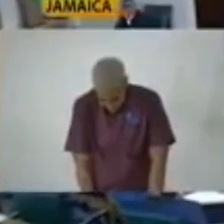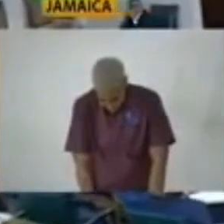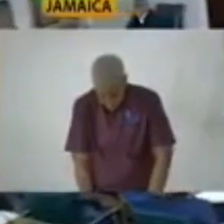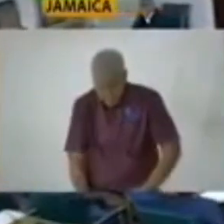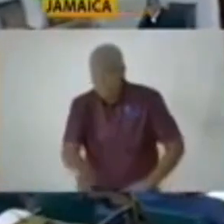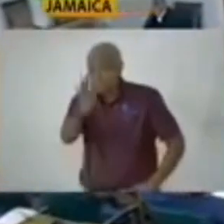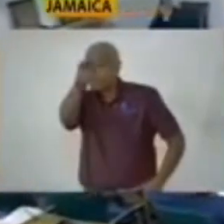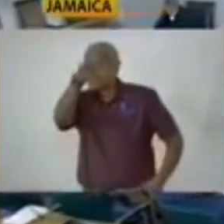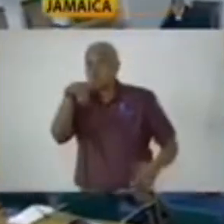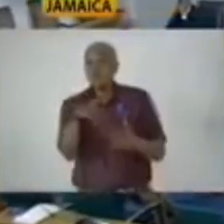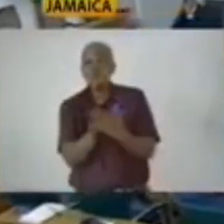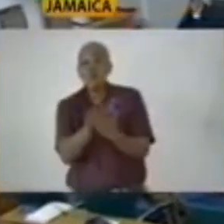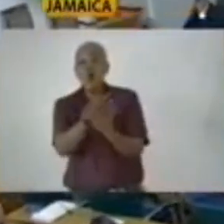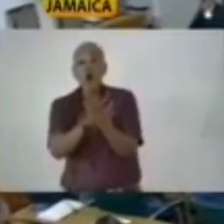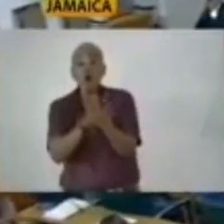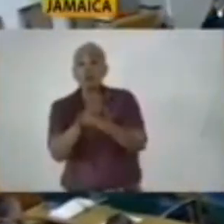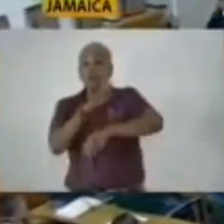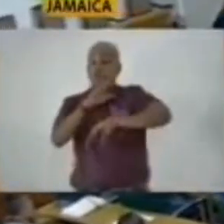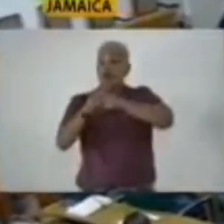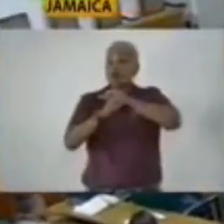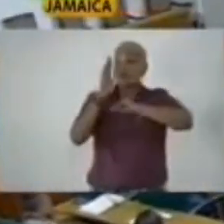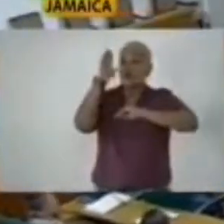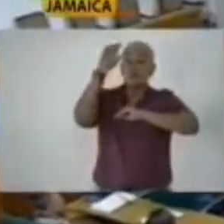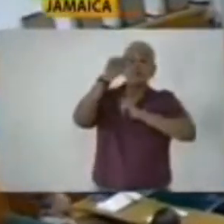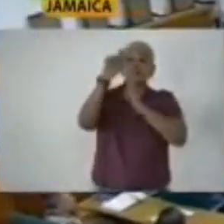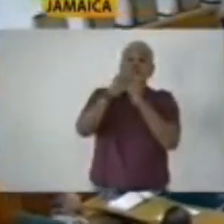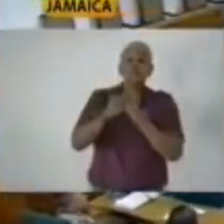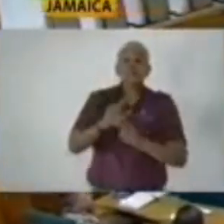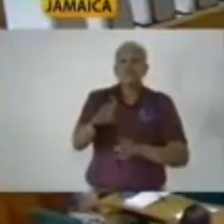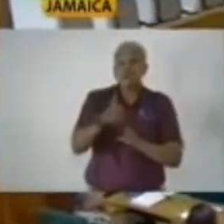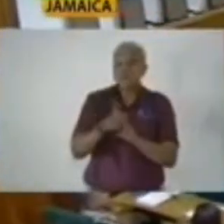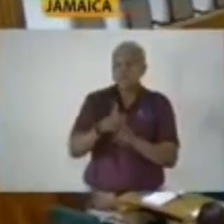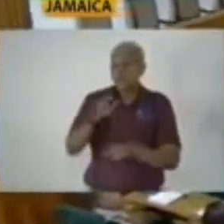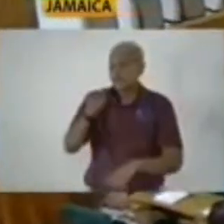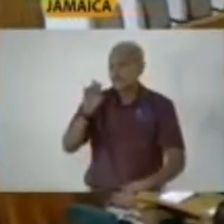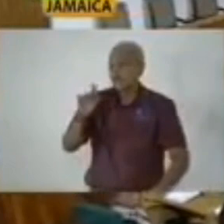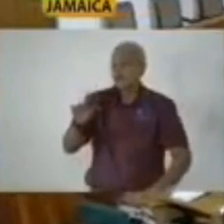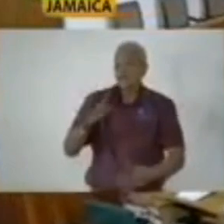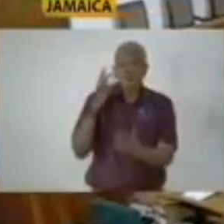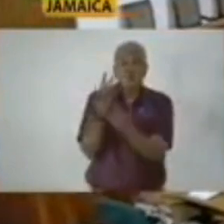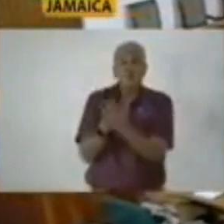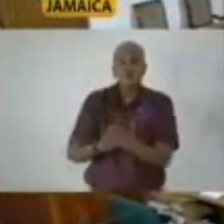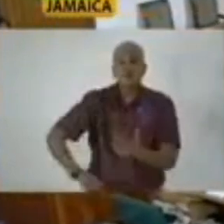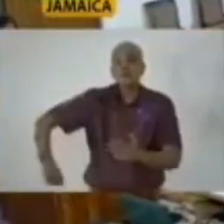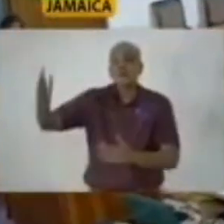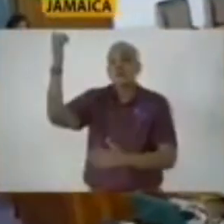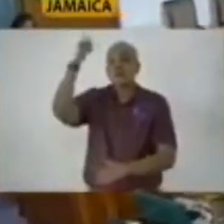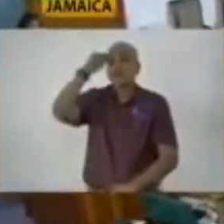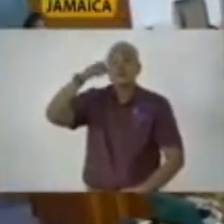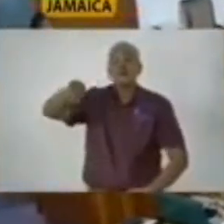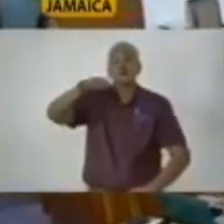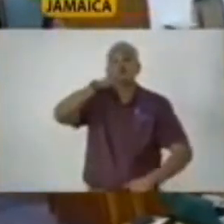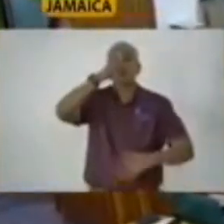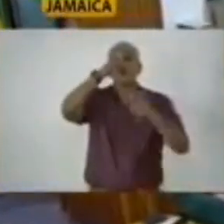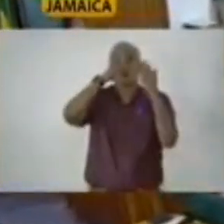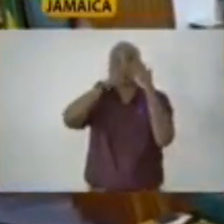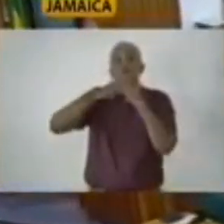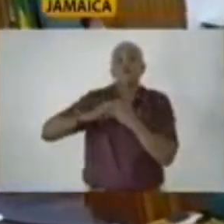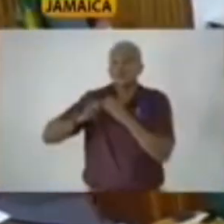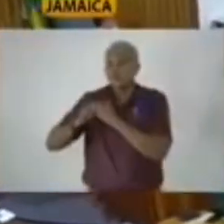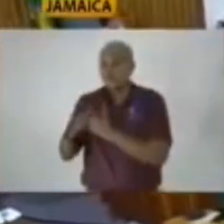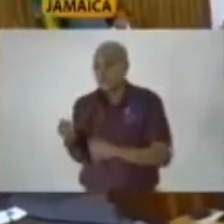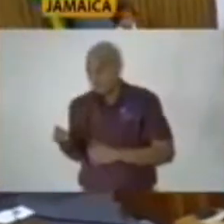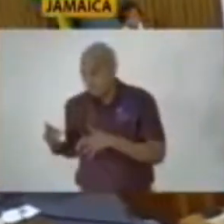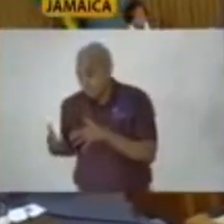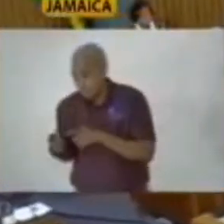The new act will also specify custodial sentences for those who collaborate with